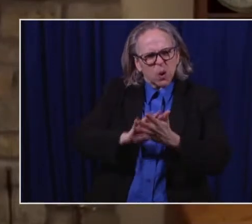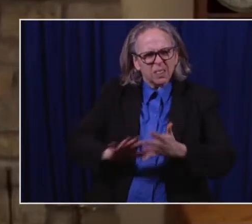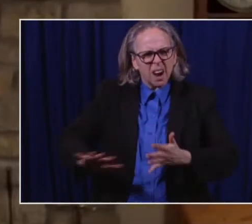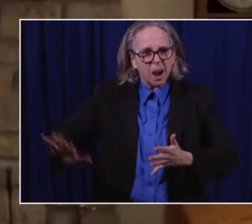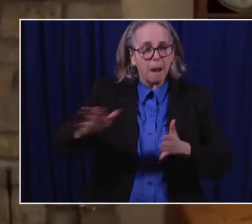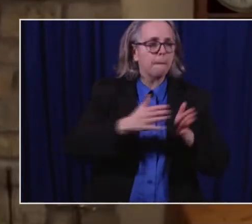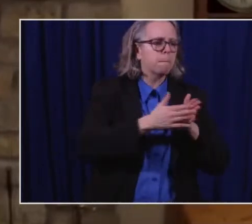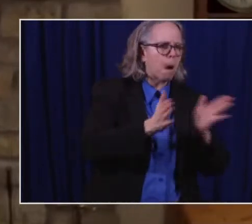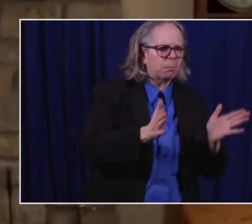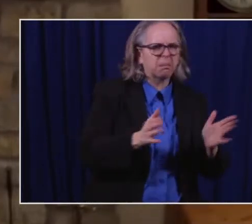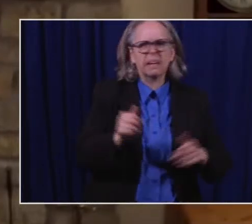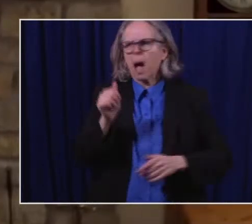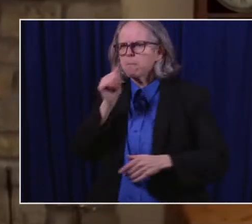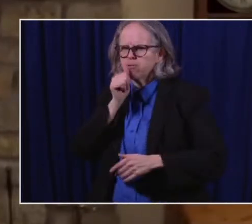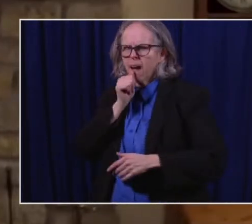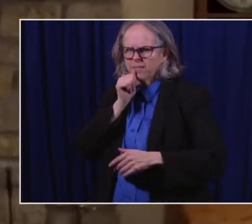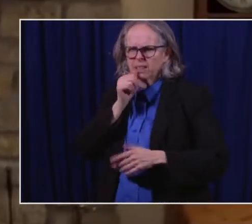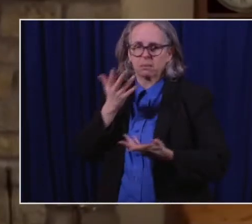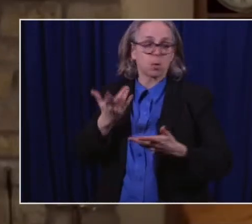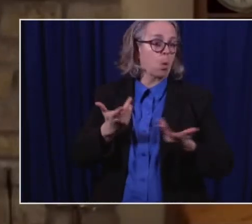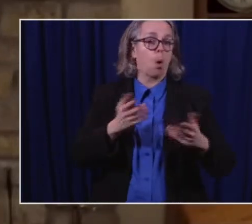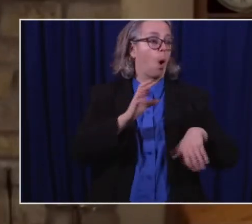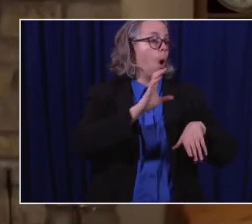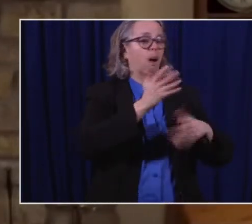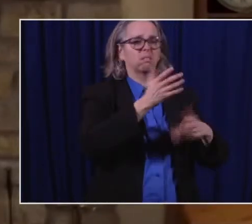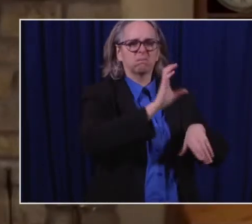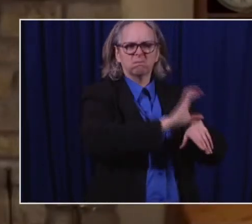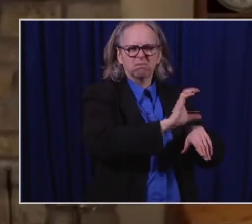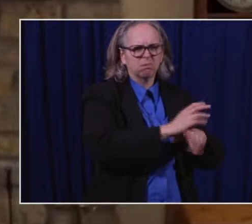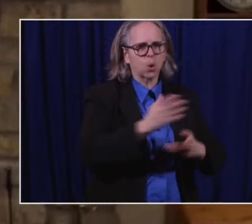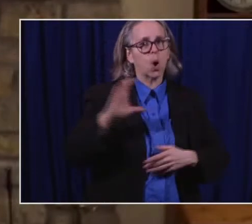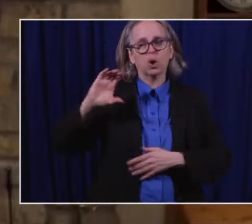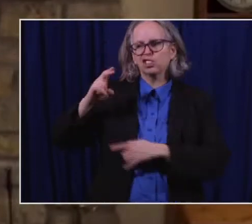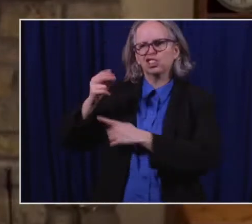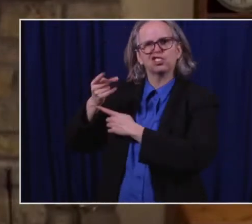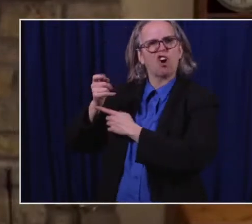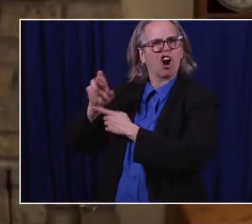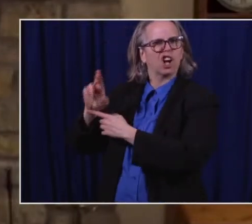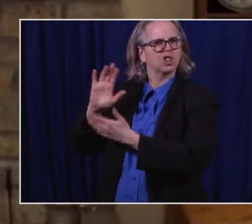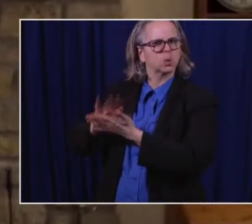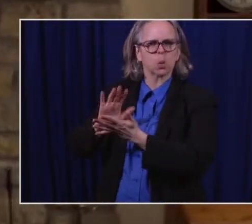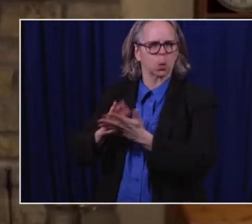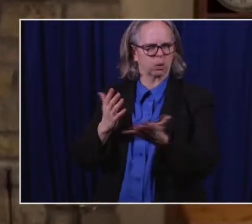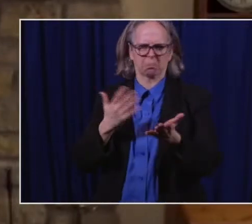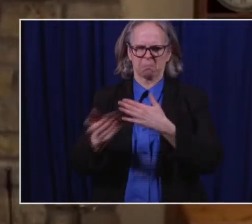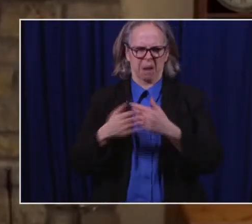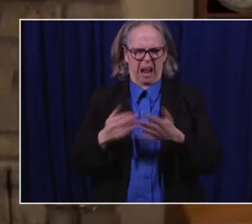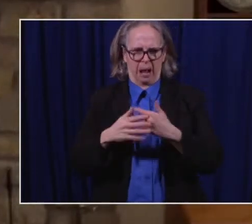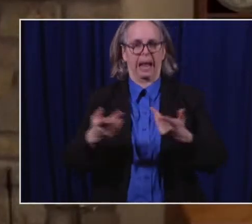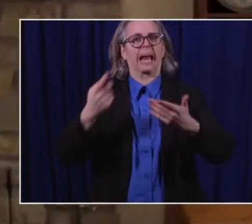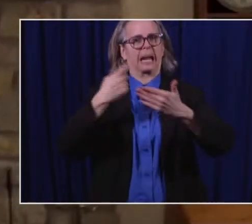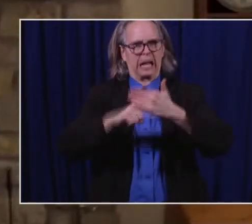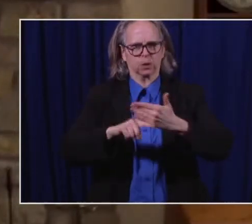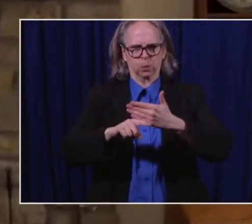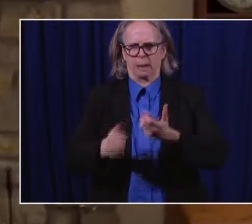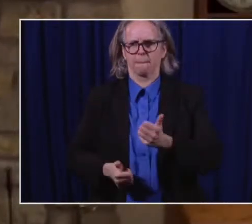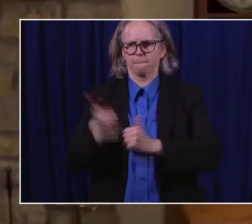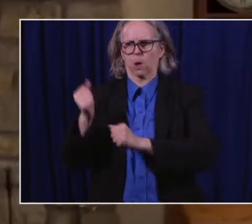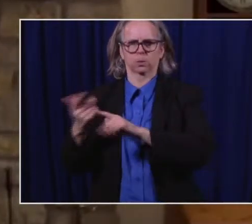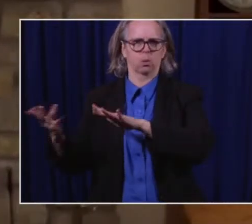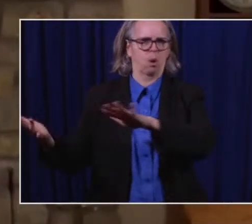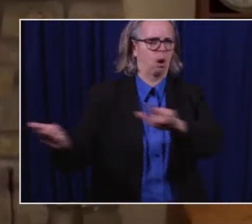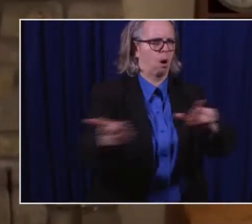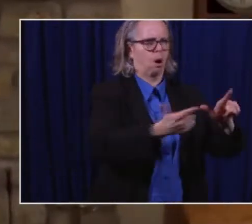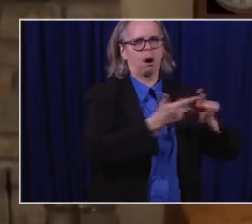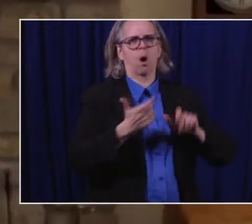charter schools, public charter schools, will be getting vaccinated. Their faculty and